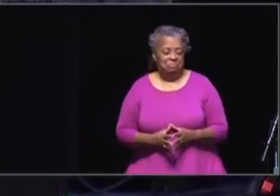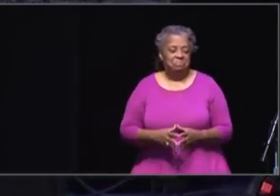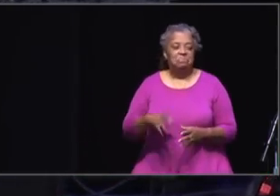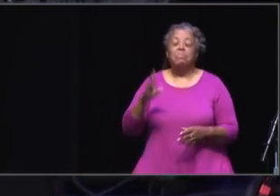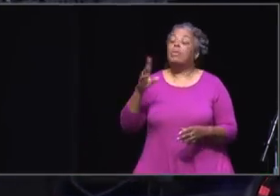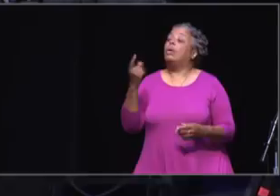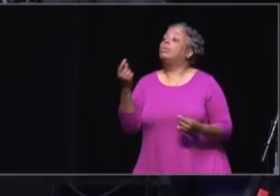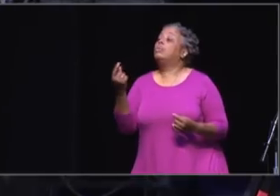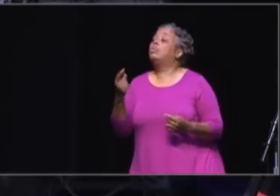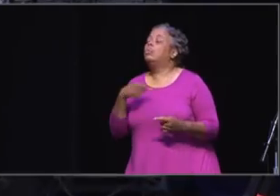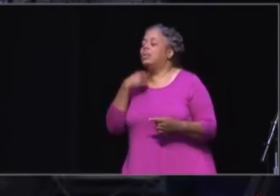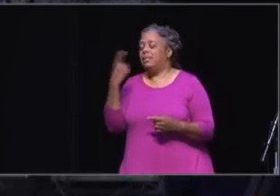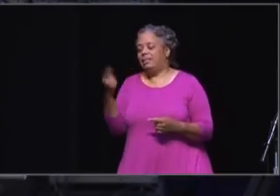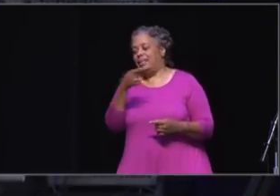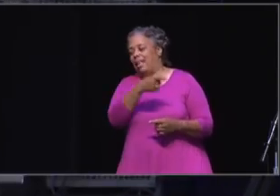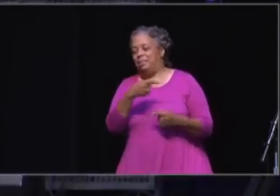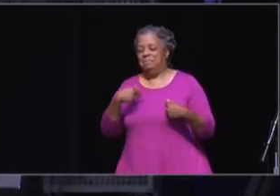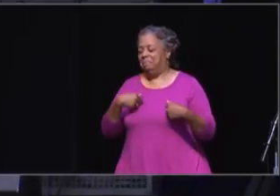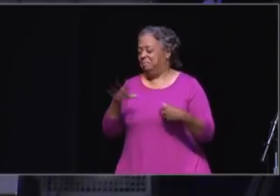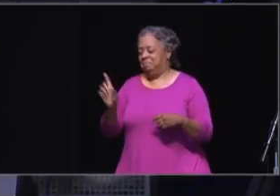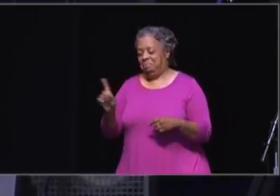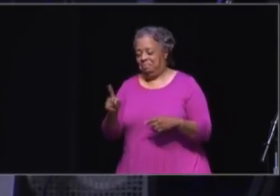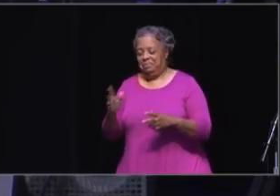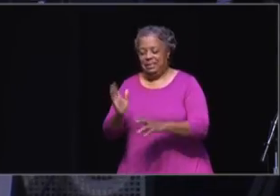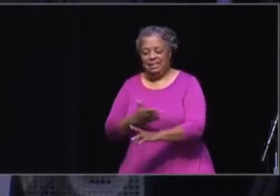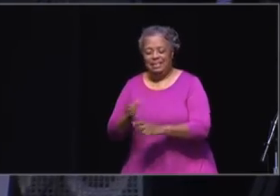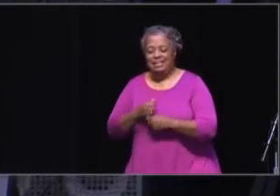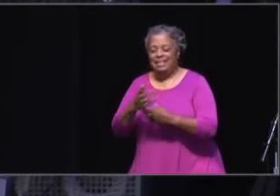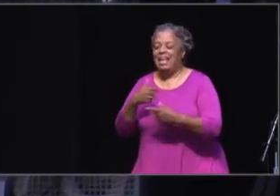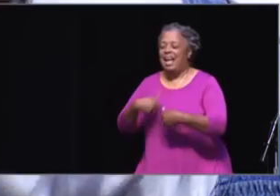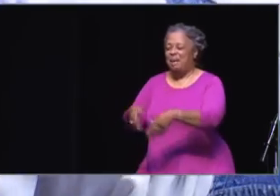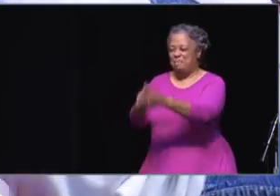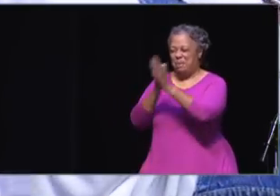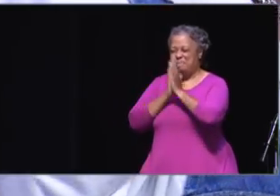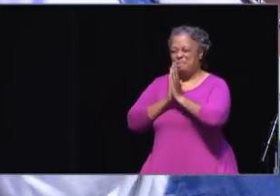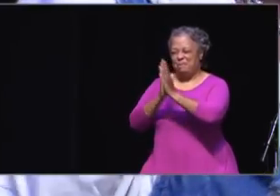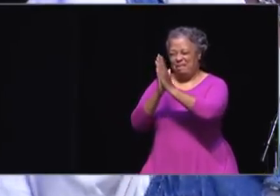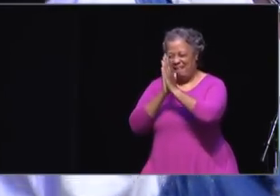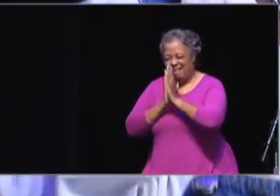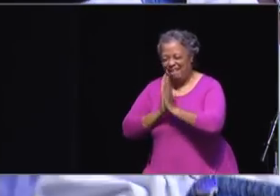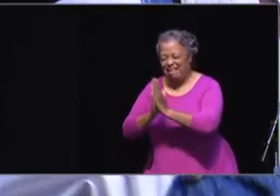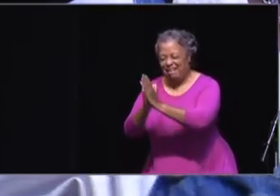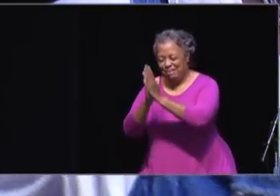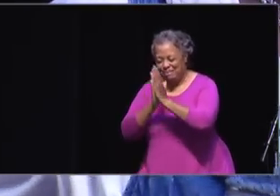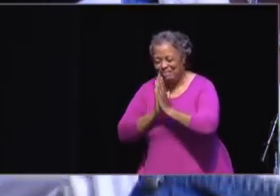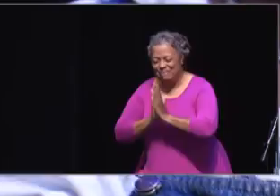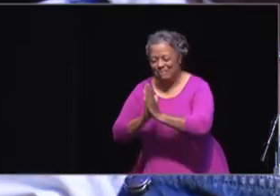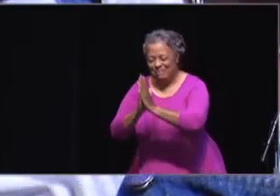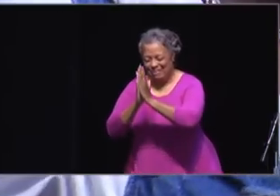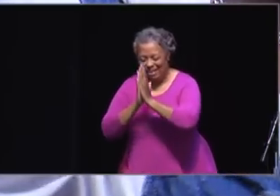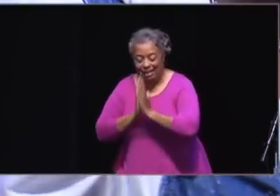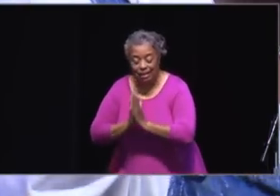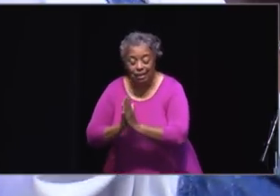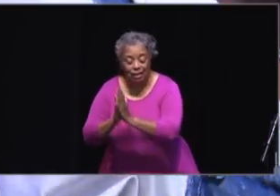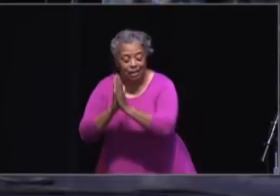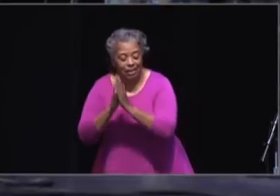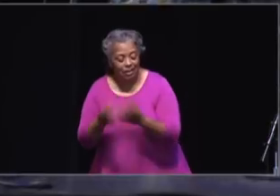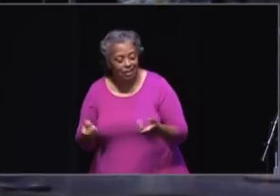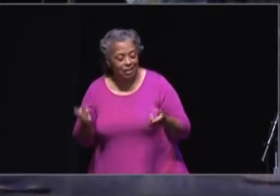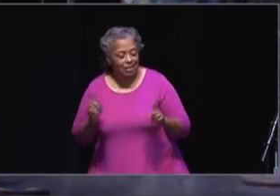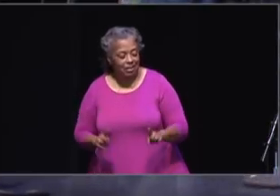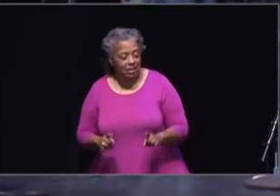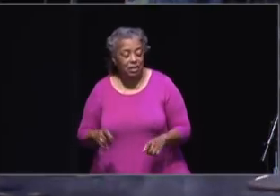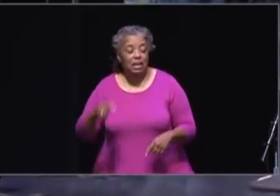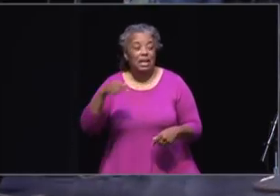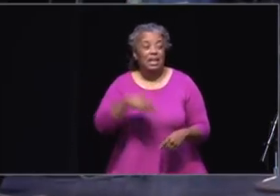singing, go and tell him I'm praying, Lord have mercy, tell him I'm praying. Will it take